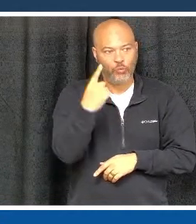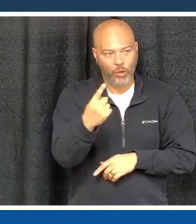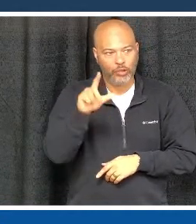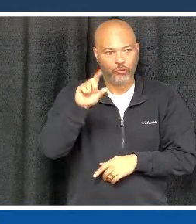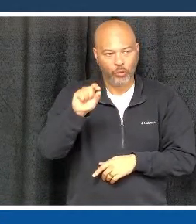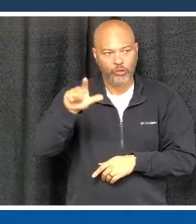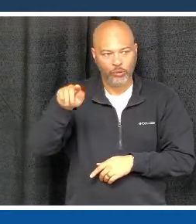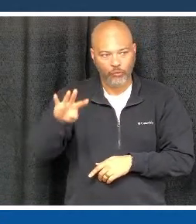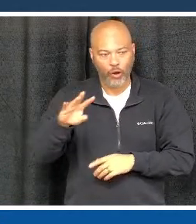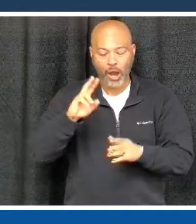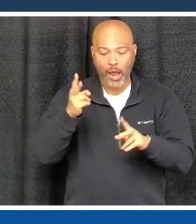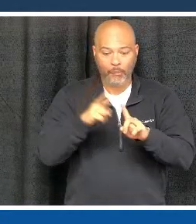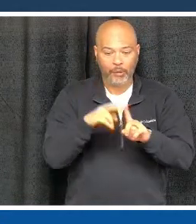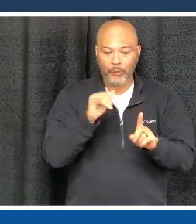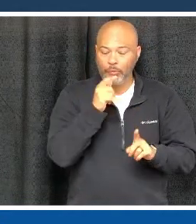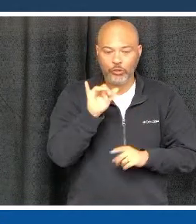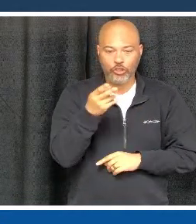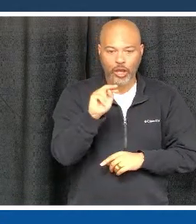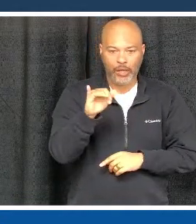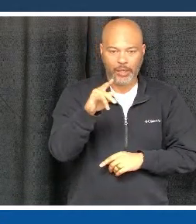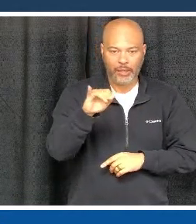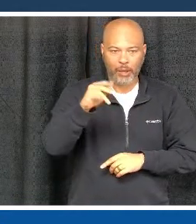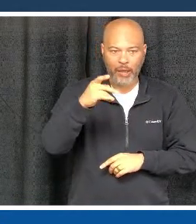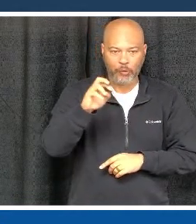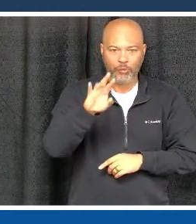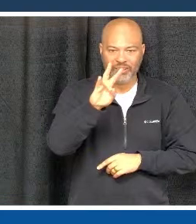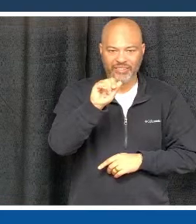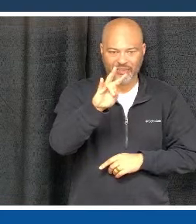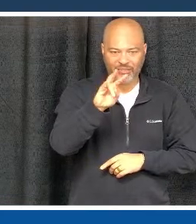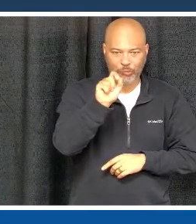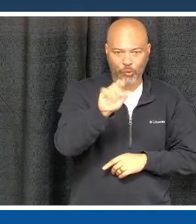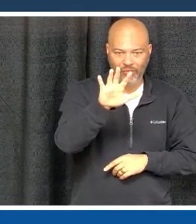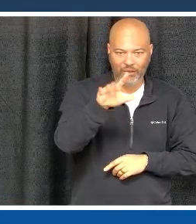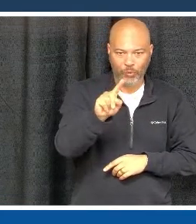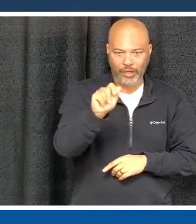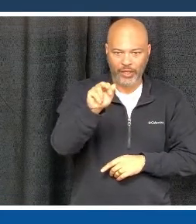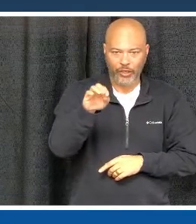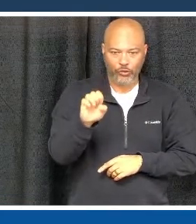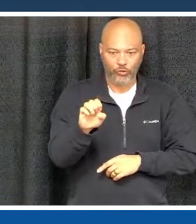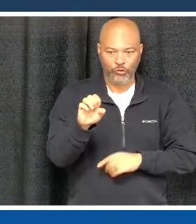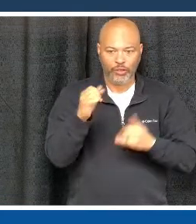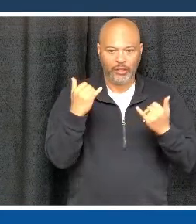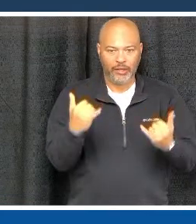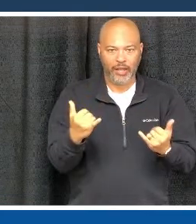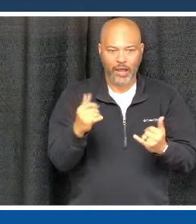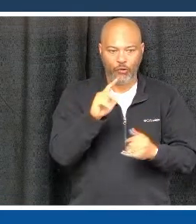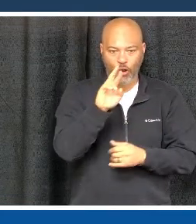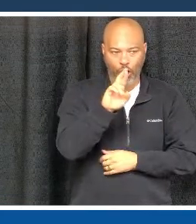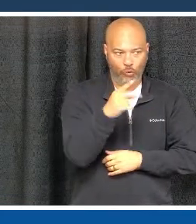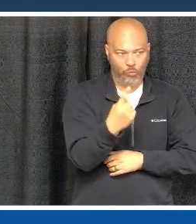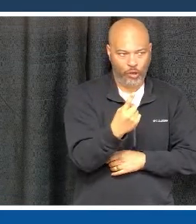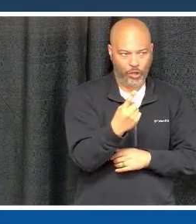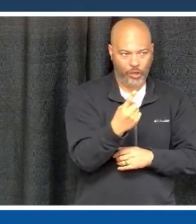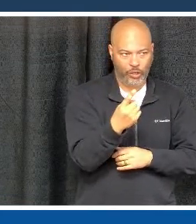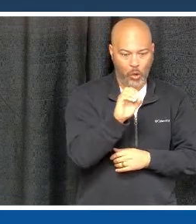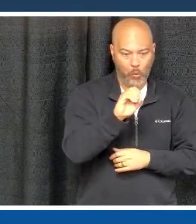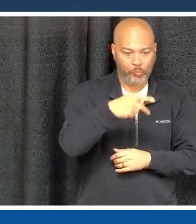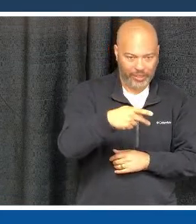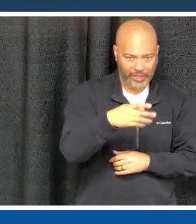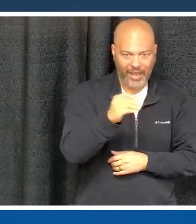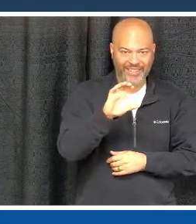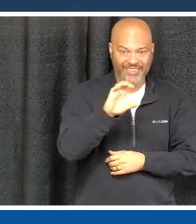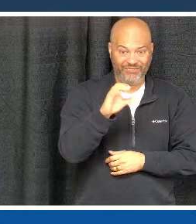Johnny Piper. It is 17.51 acres, currently zoned R1, OP,